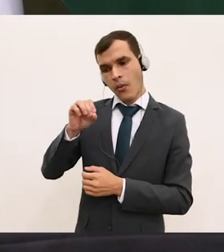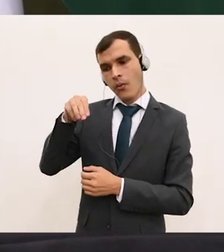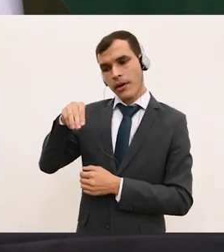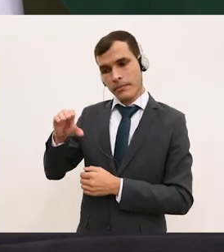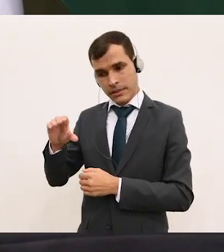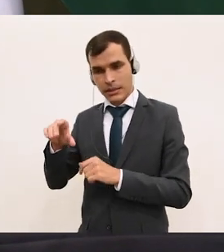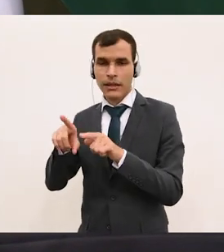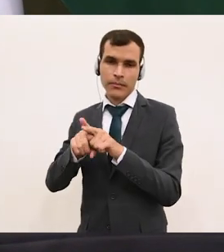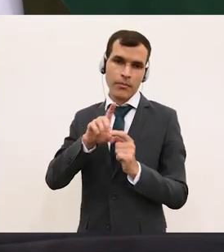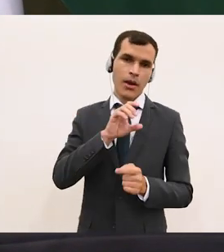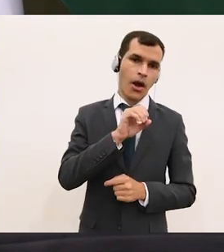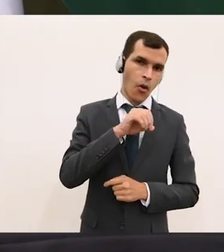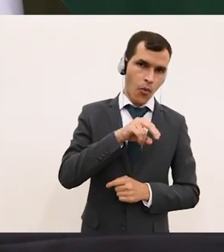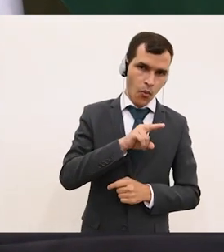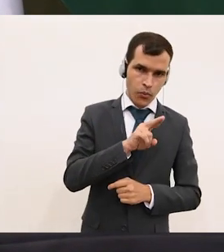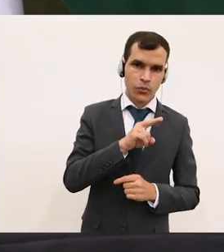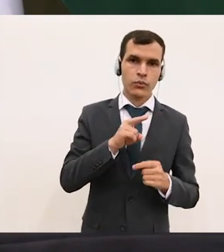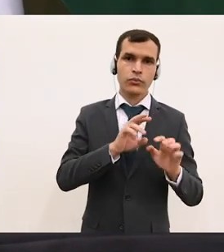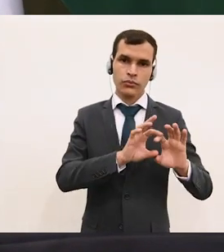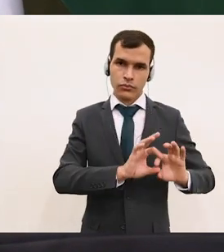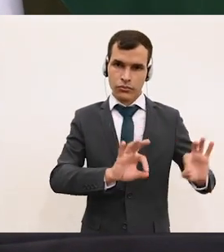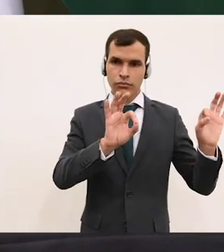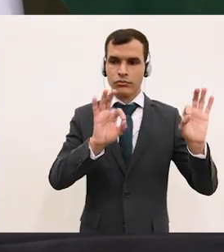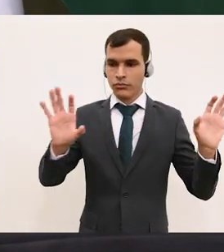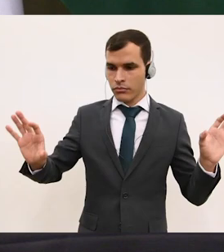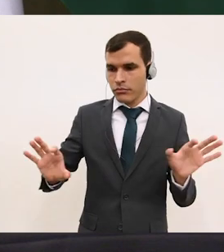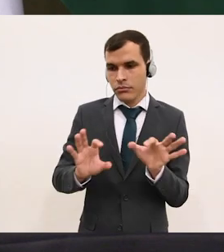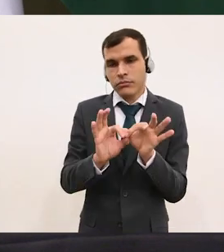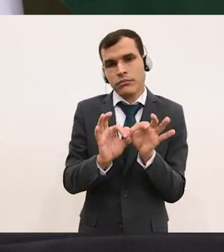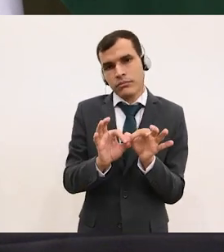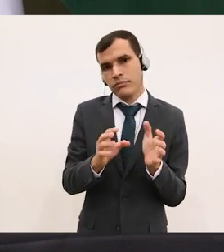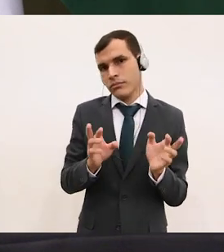the trade sanctions, well,